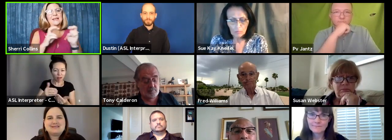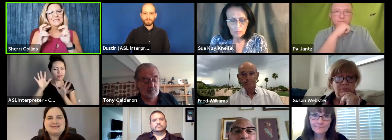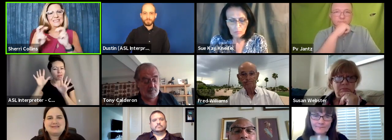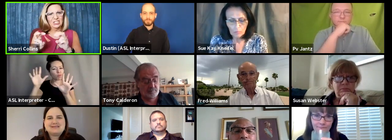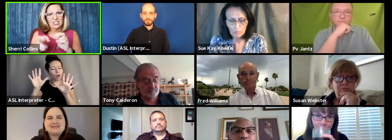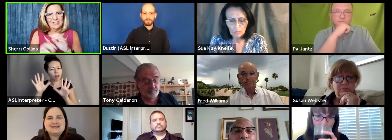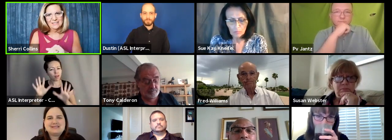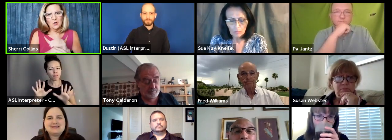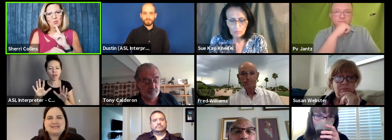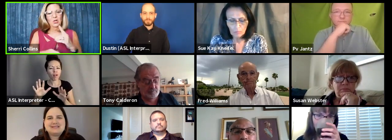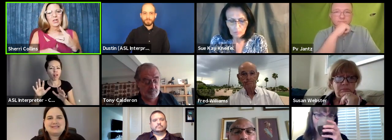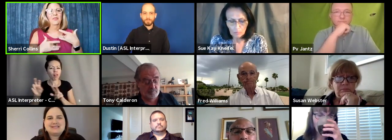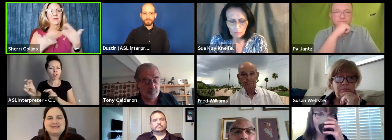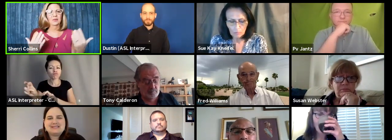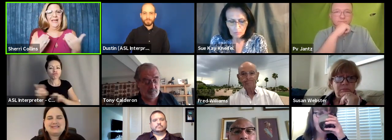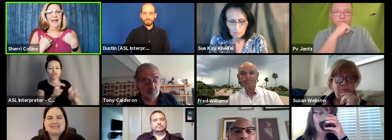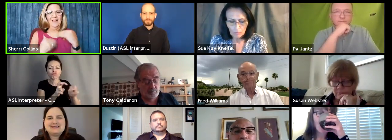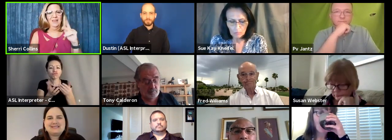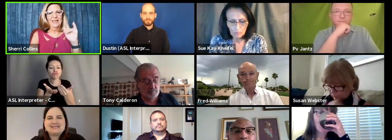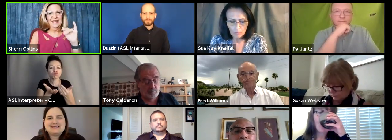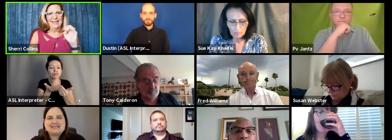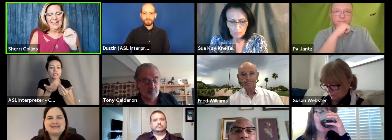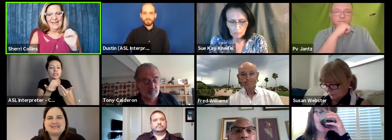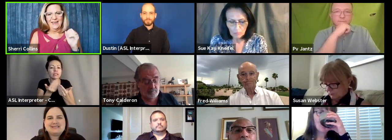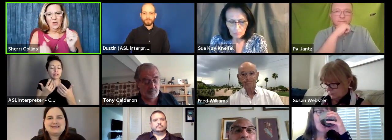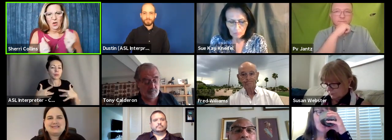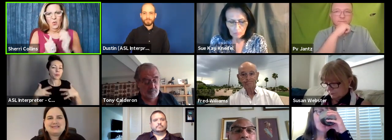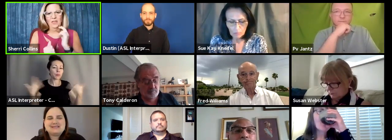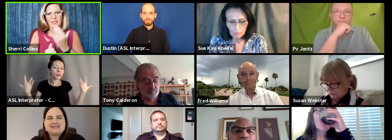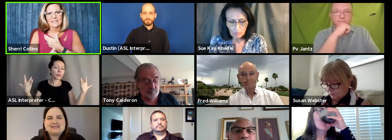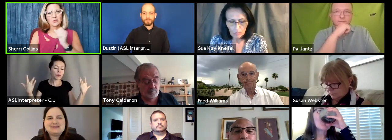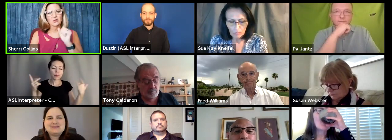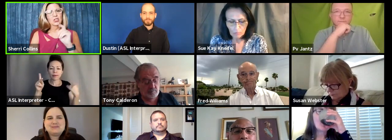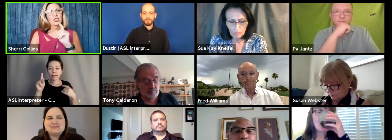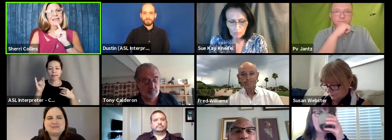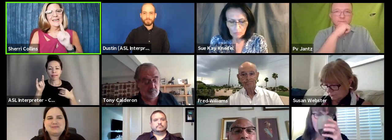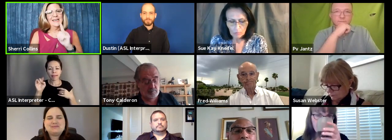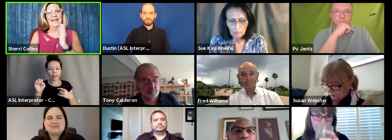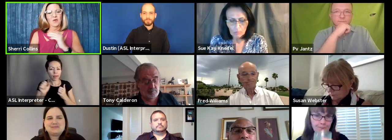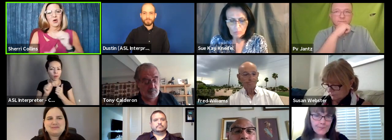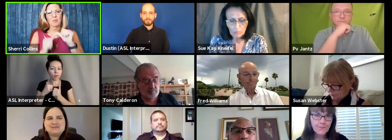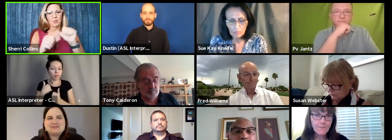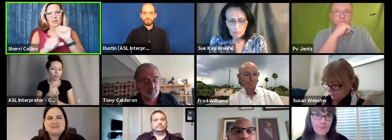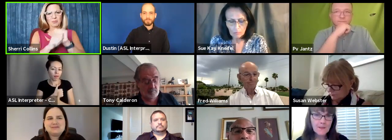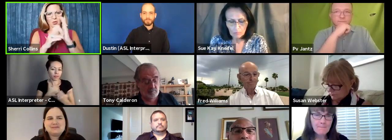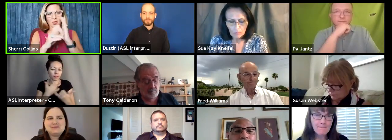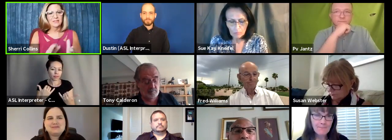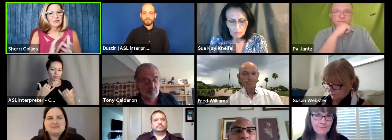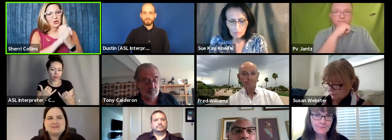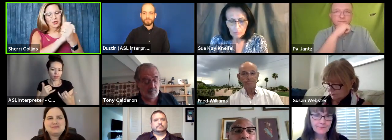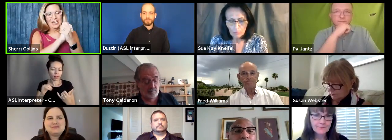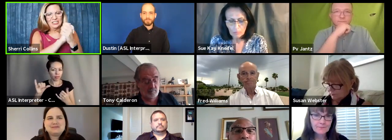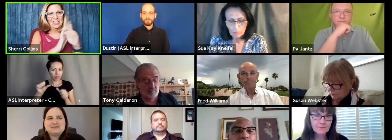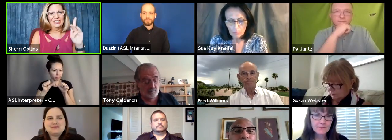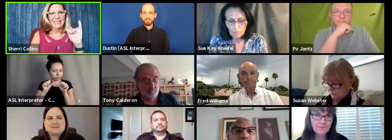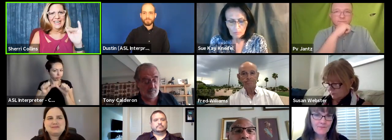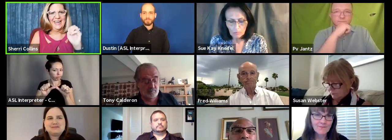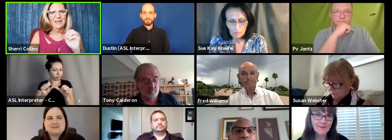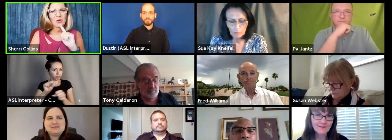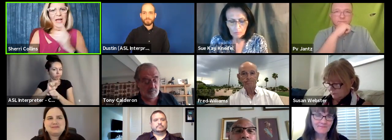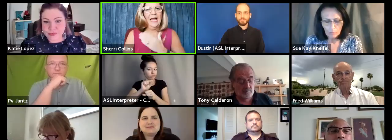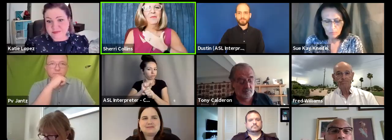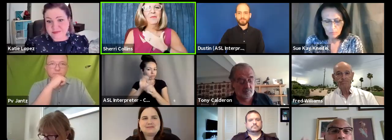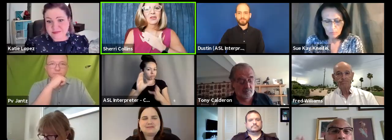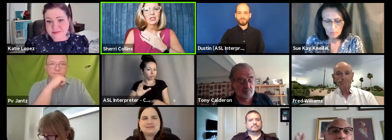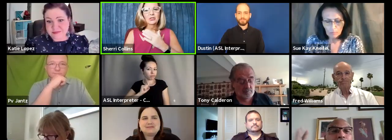easy transition. So I'm really thrilled to have Katie with us. So she is our permanent employee. So congratulations,